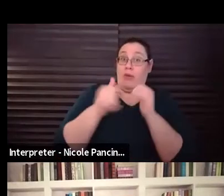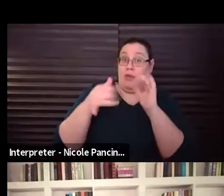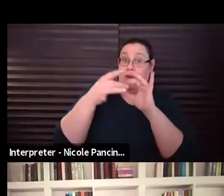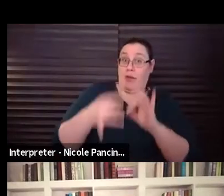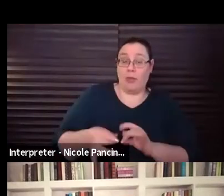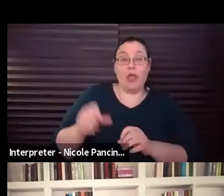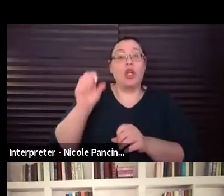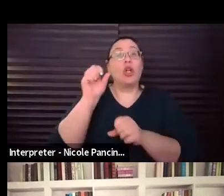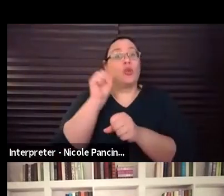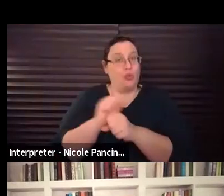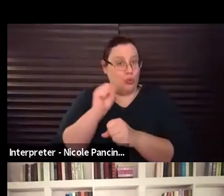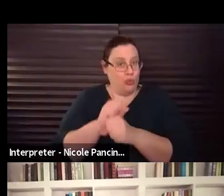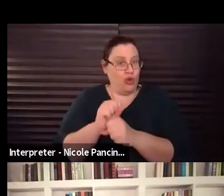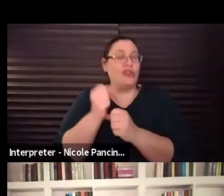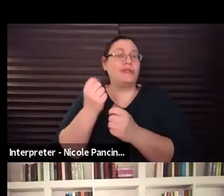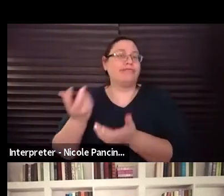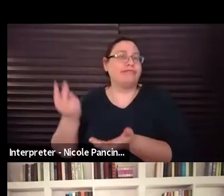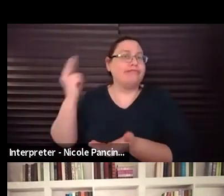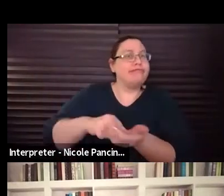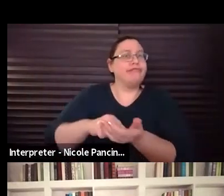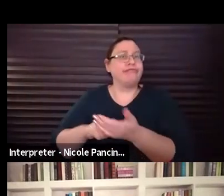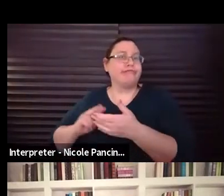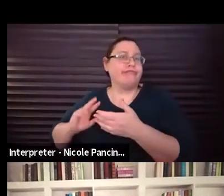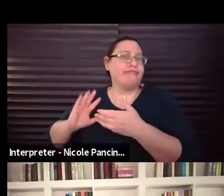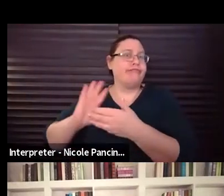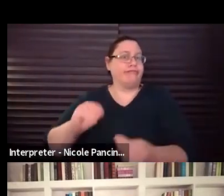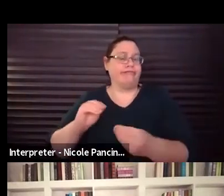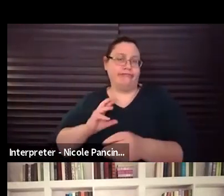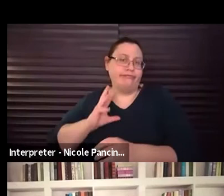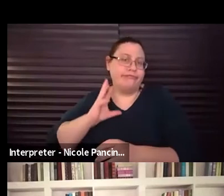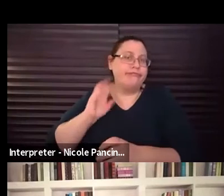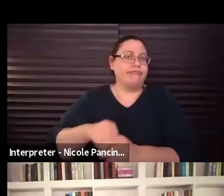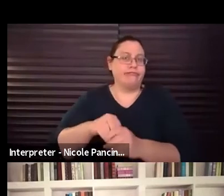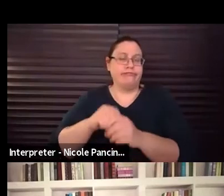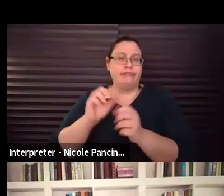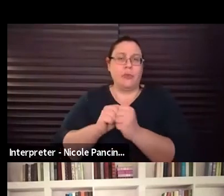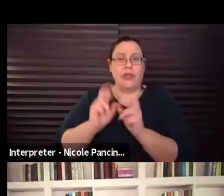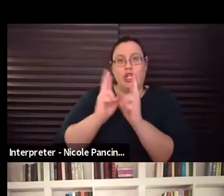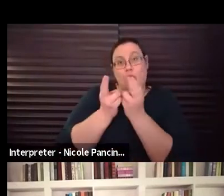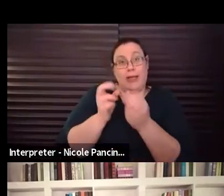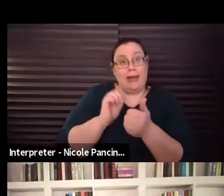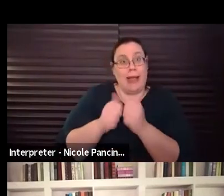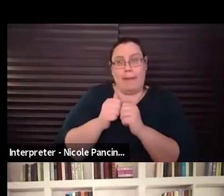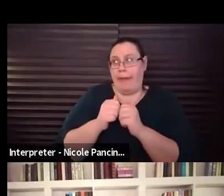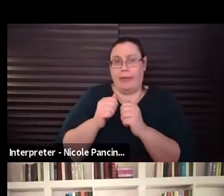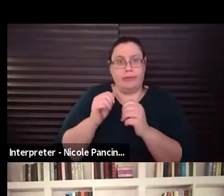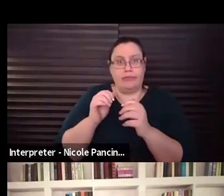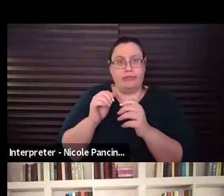workers are, standing up and they're speaking out and they're getting engaged in the union campaign in a way that has been,